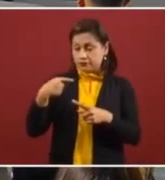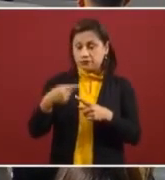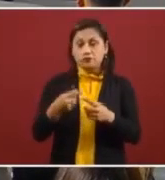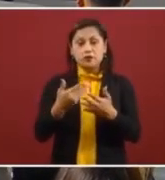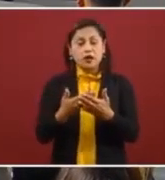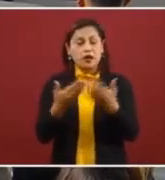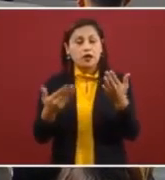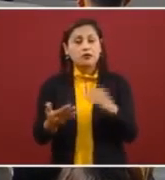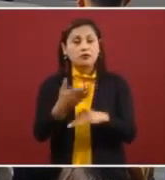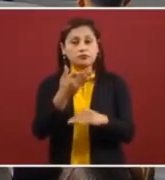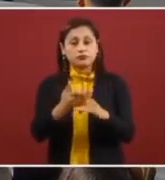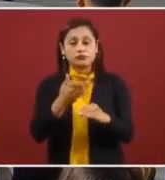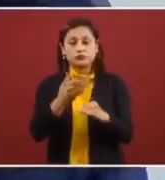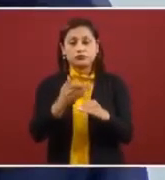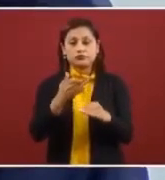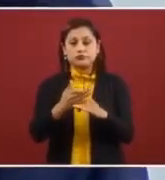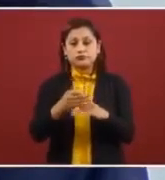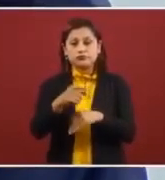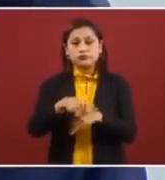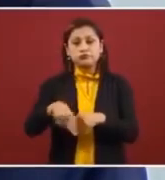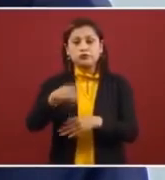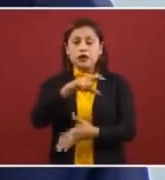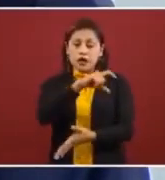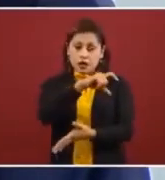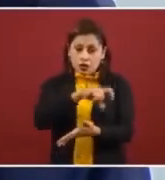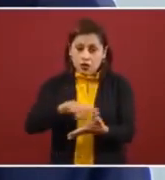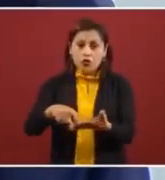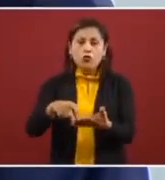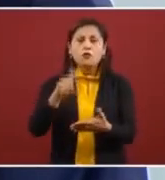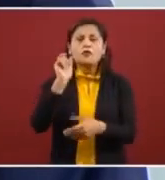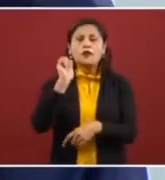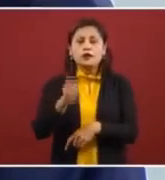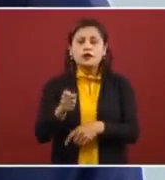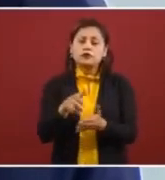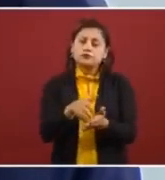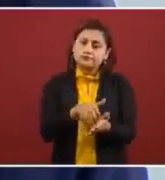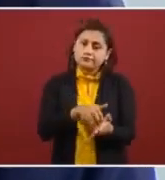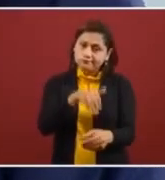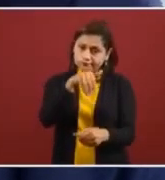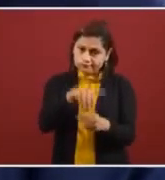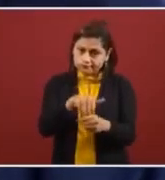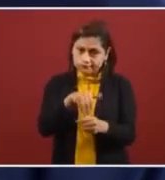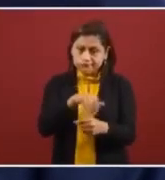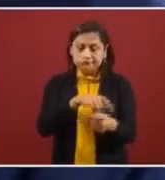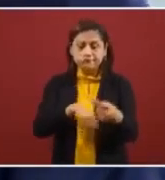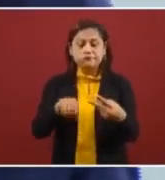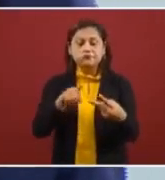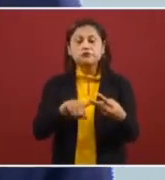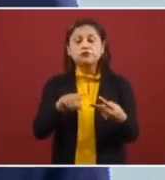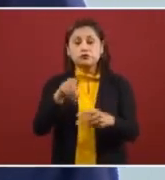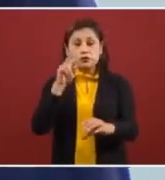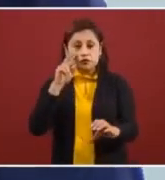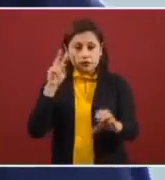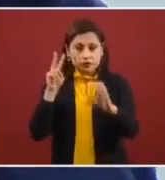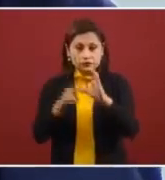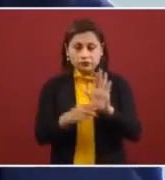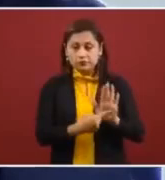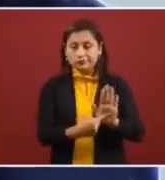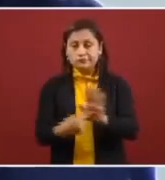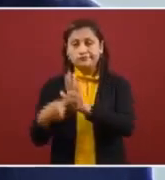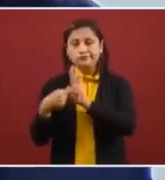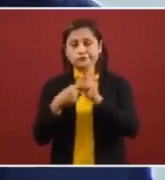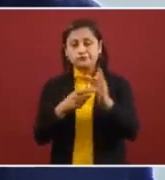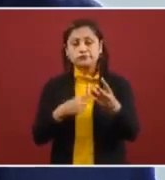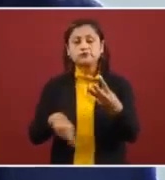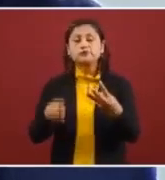As of this date, the purchase that of the consolidated purchase of